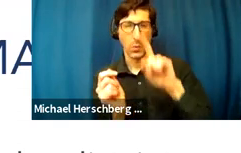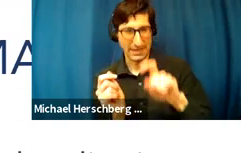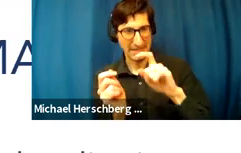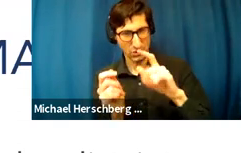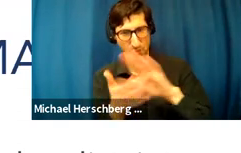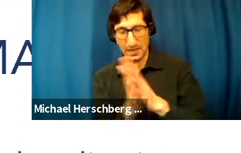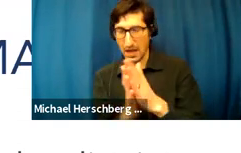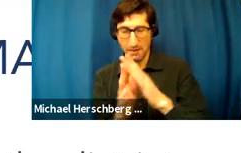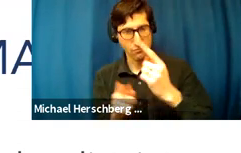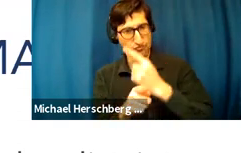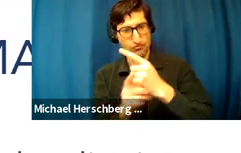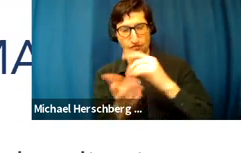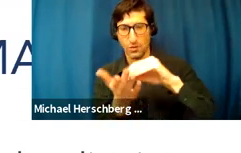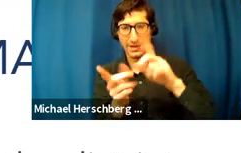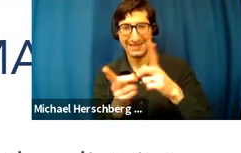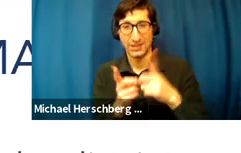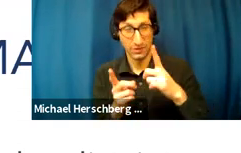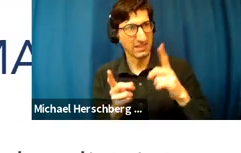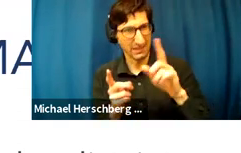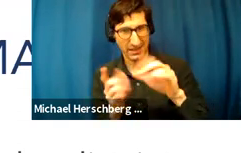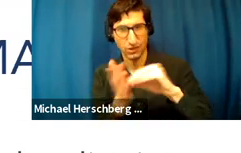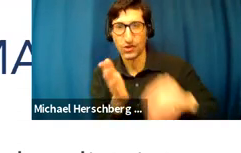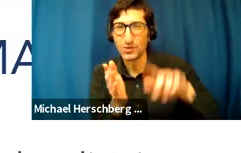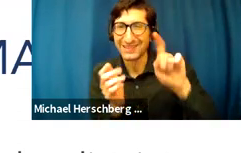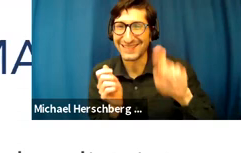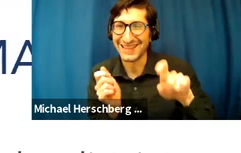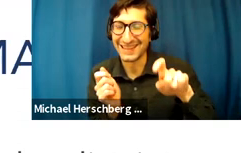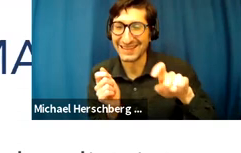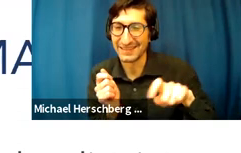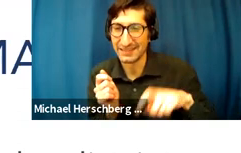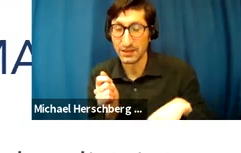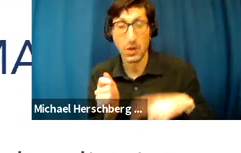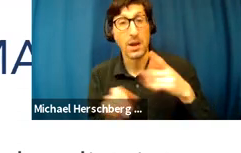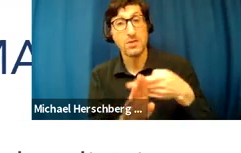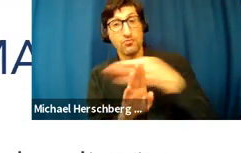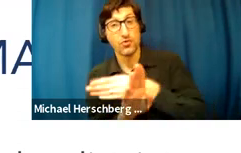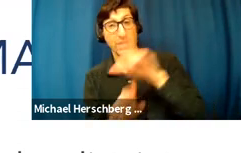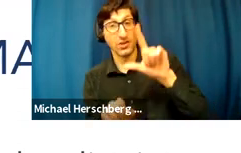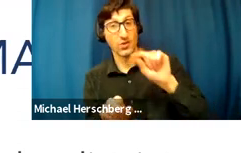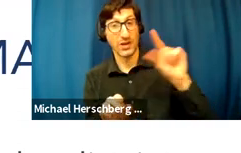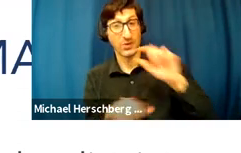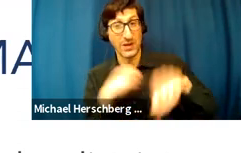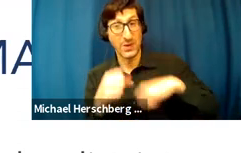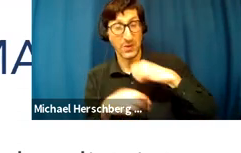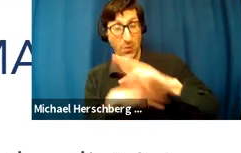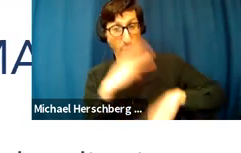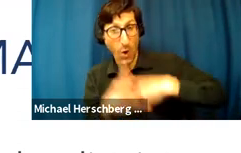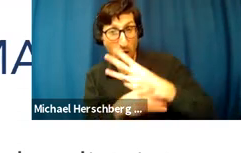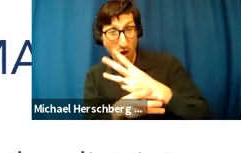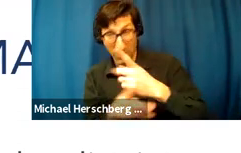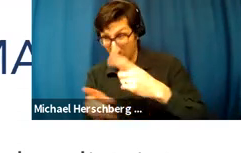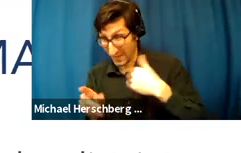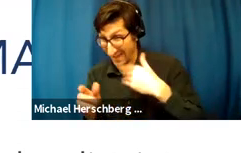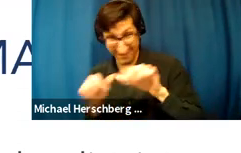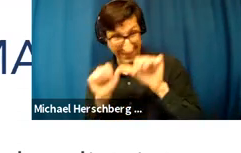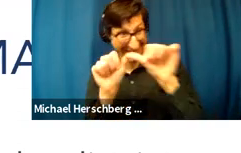be, and all students need us to be. There's really no going back to a pre-2020 world, and with good reason. That system